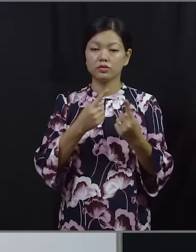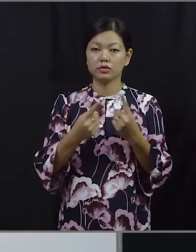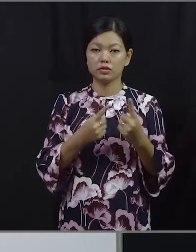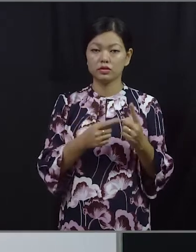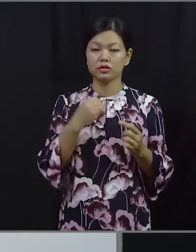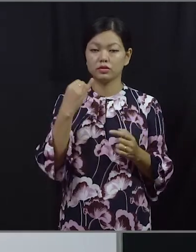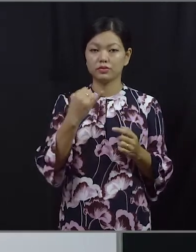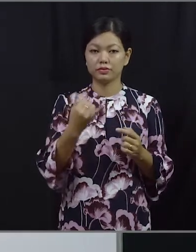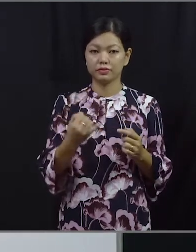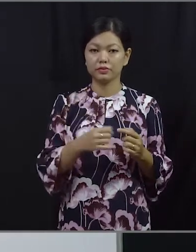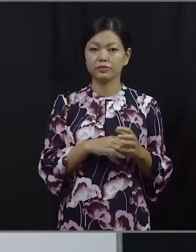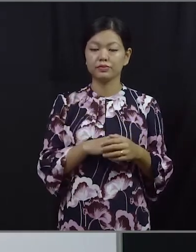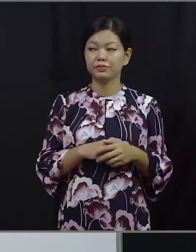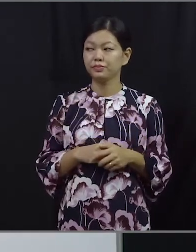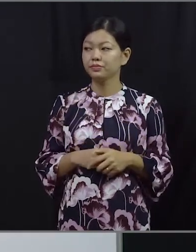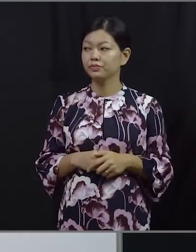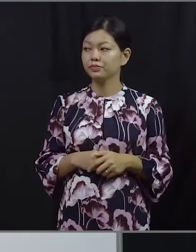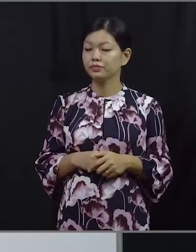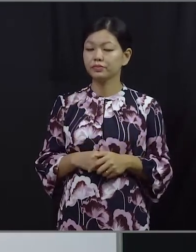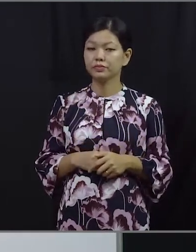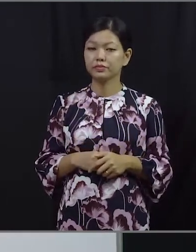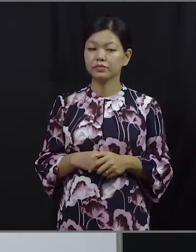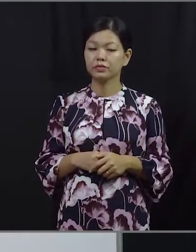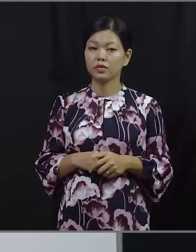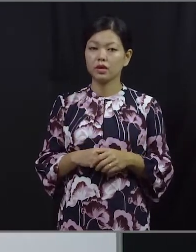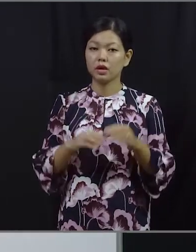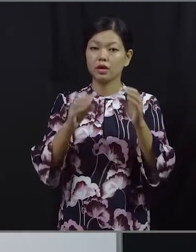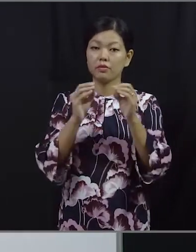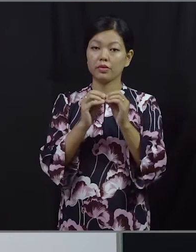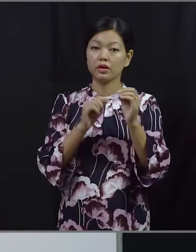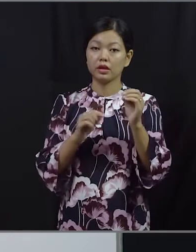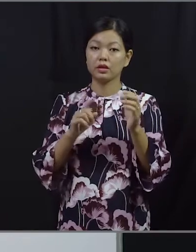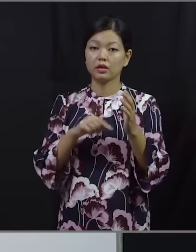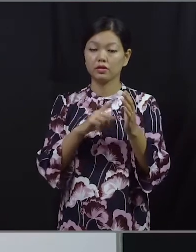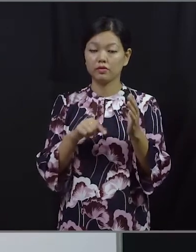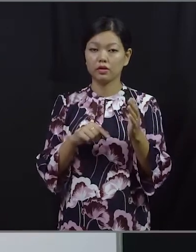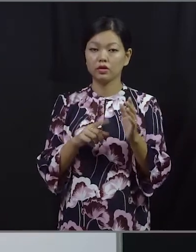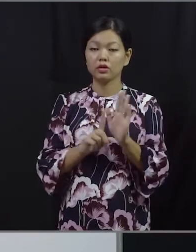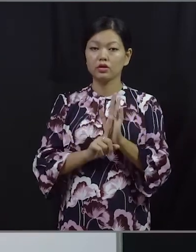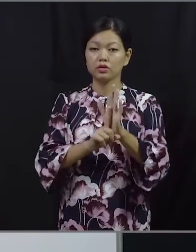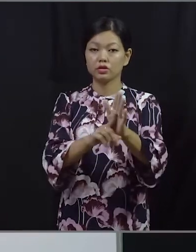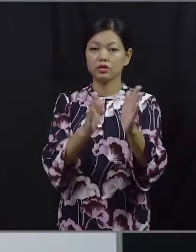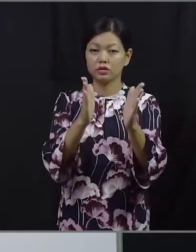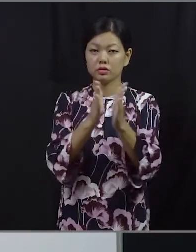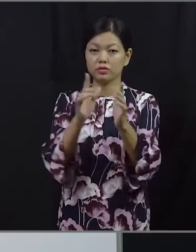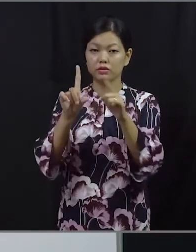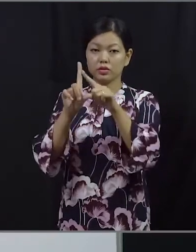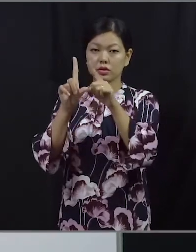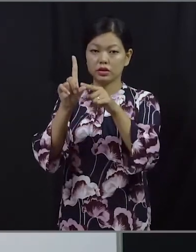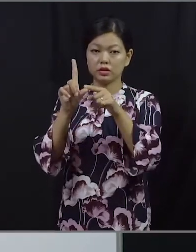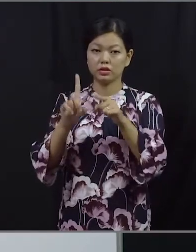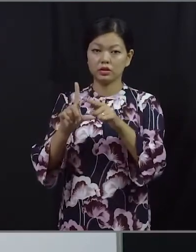object at I. Okay, now since you have to write beta and alpha is a very small angle, so that's why m equal to, we can